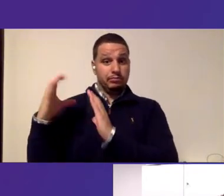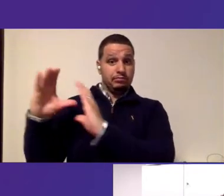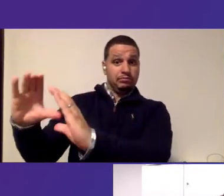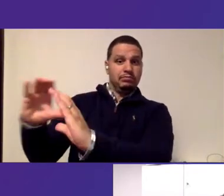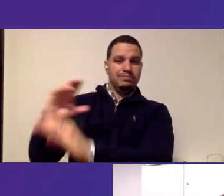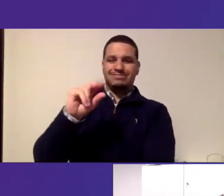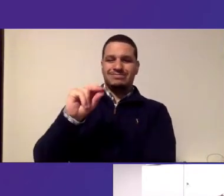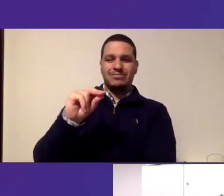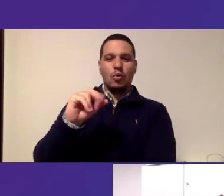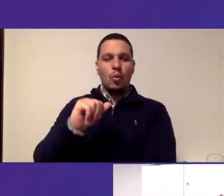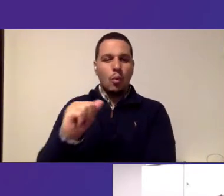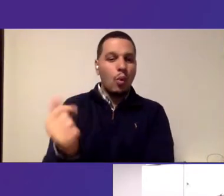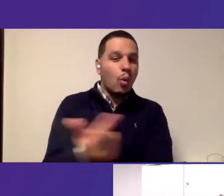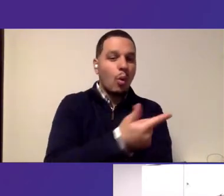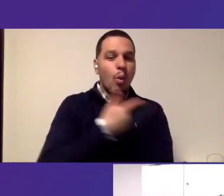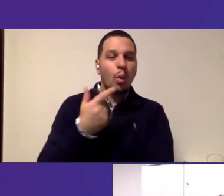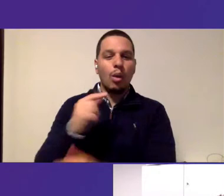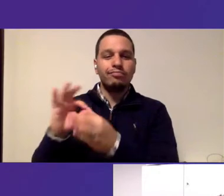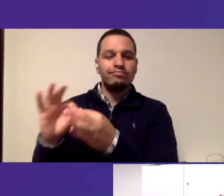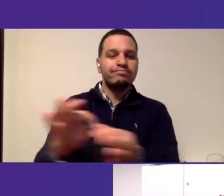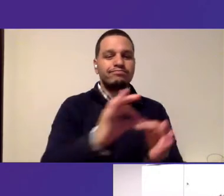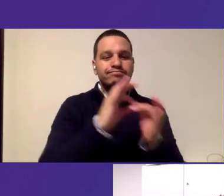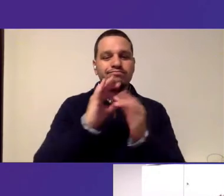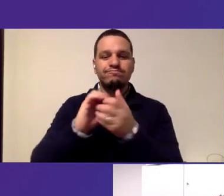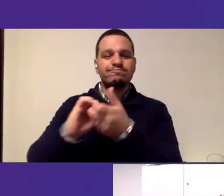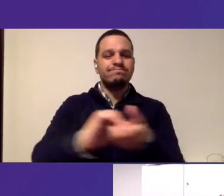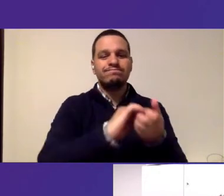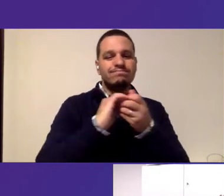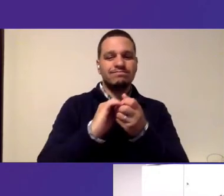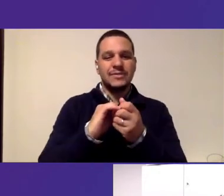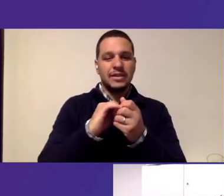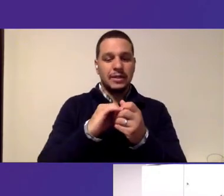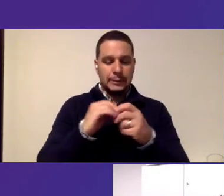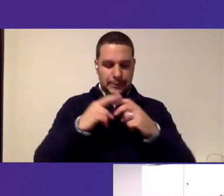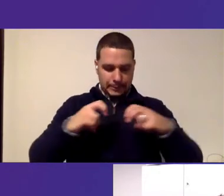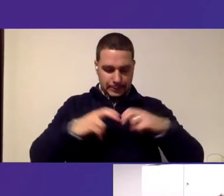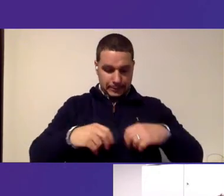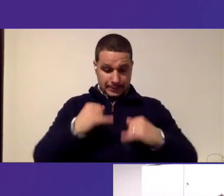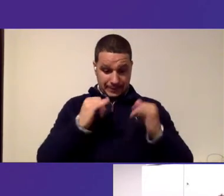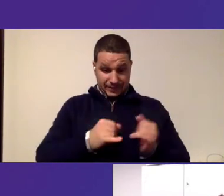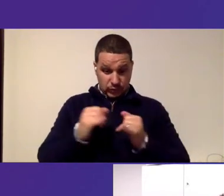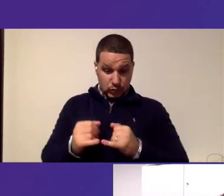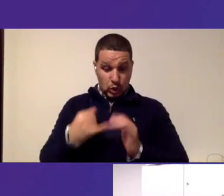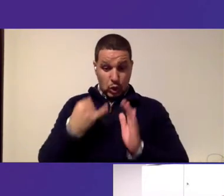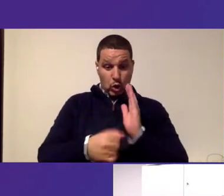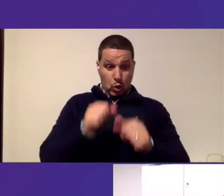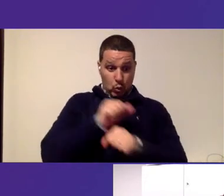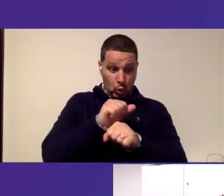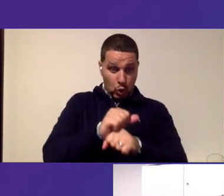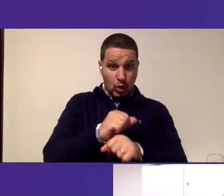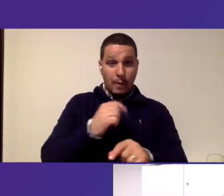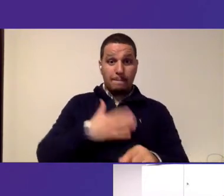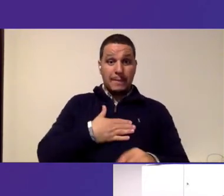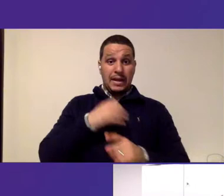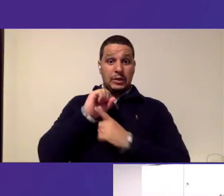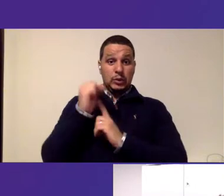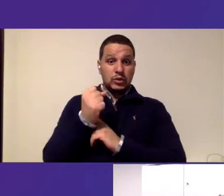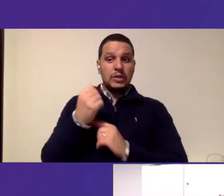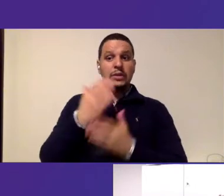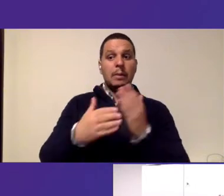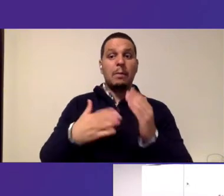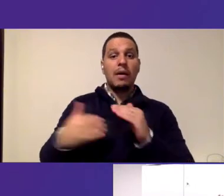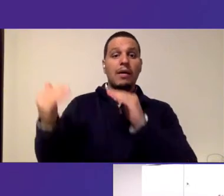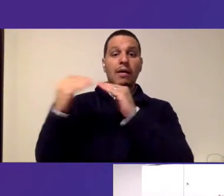collective responsibility to address as individuals, as arts workers, and in my case, and in the case of some of my colleagues as heads